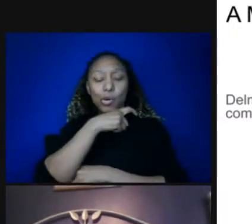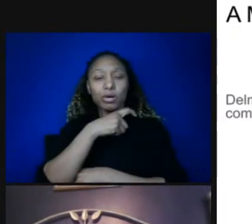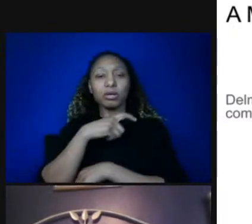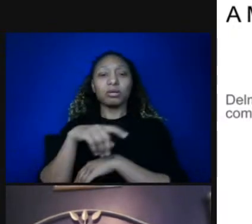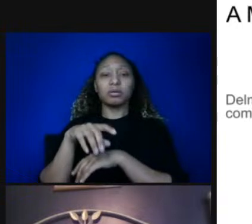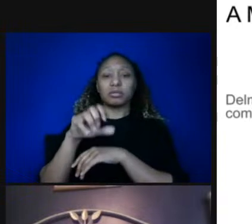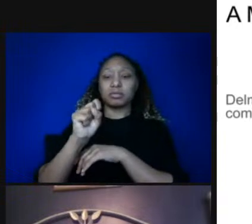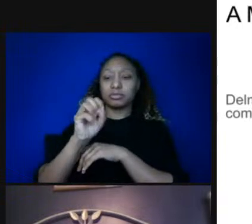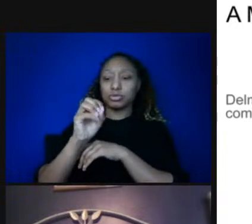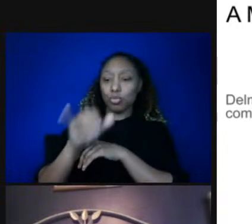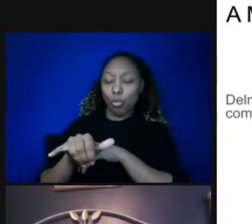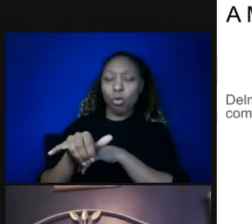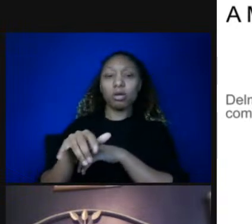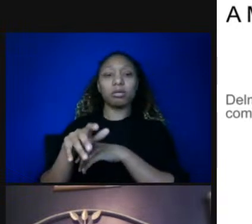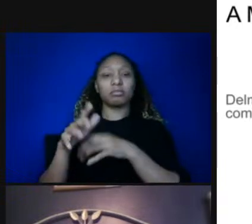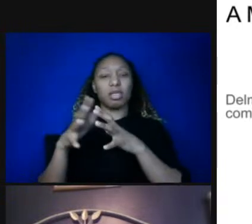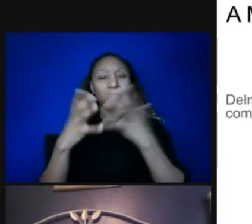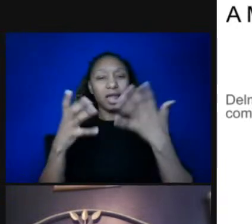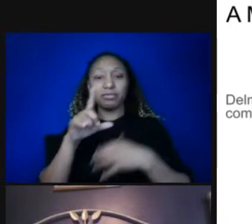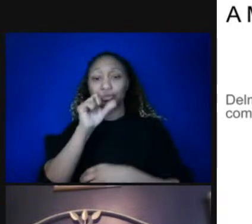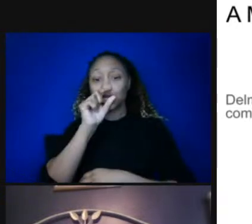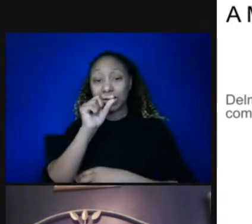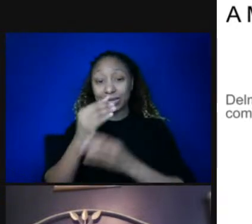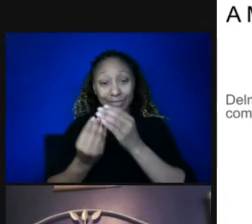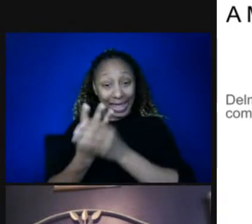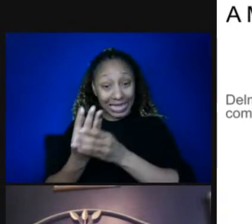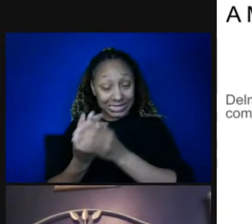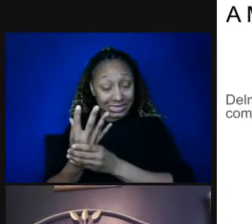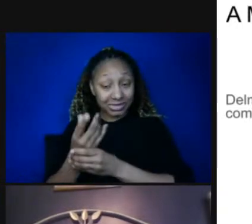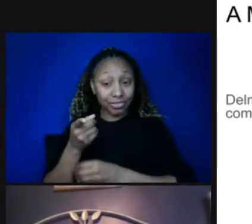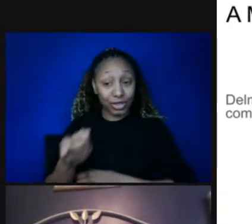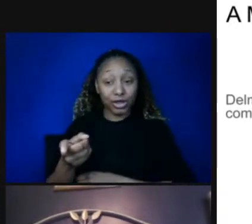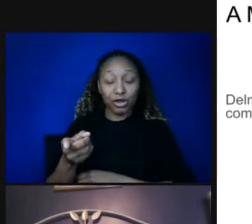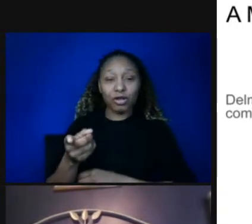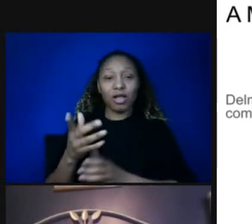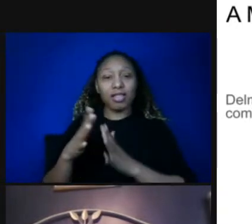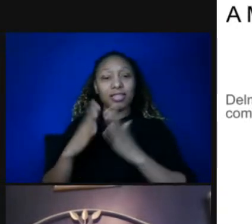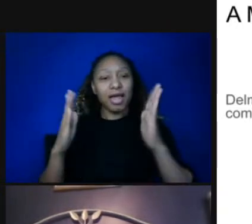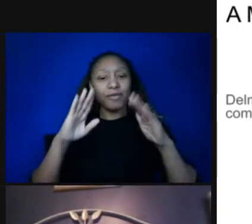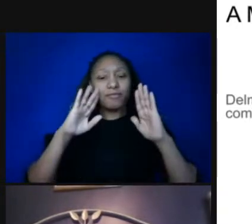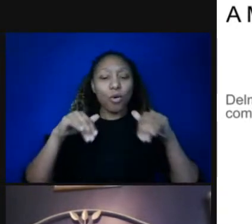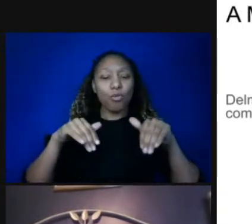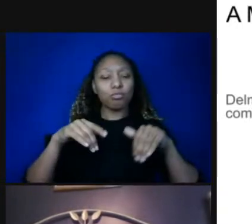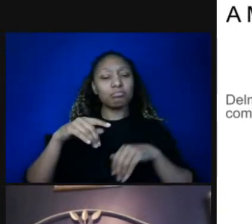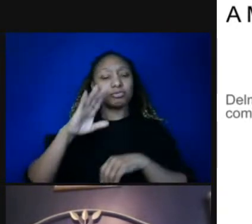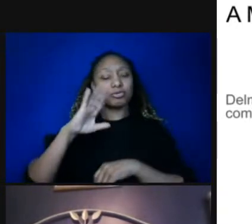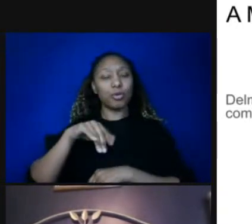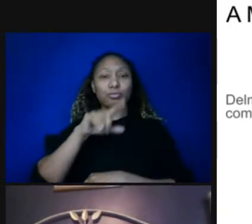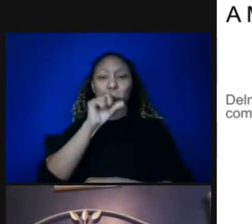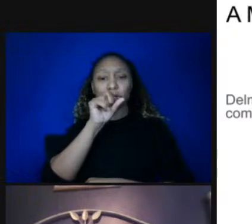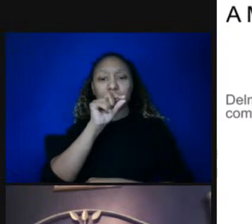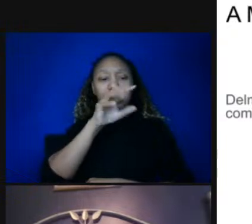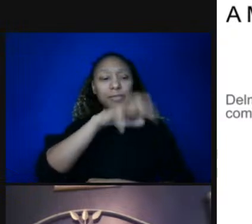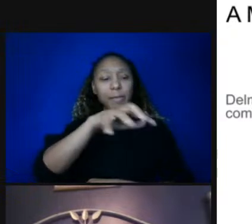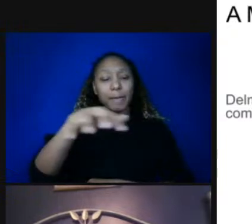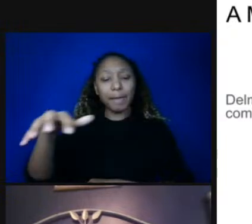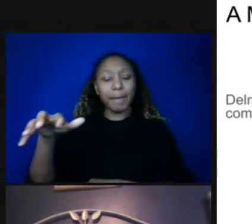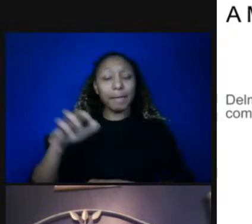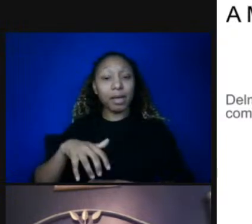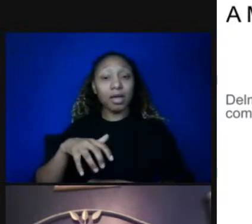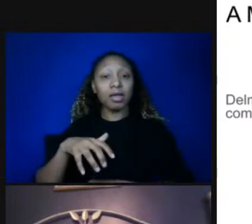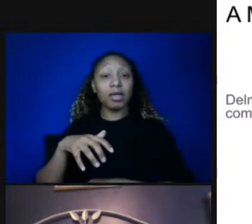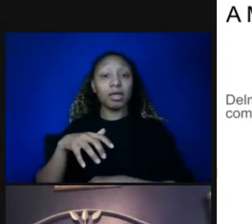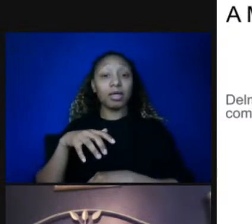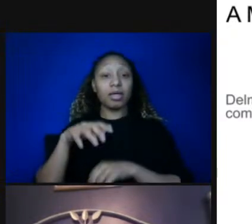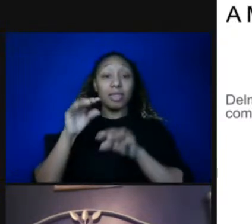products. A lot of chicken plants. There's a lot of what are known as chicken houses that are there. It's where a lot of our Purdue, Mountain Air, it's